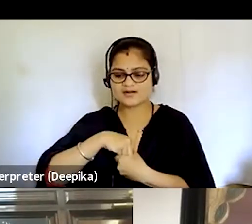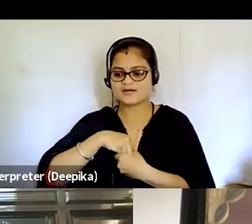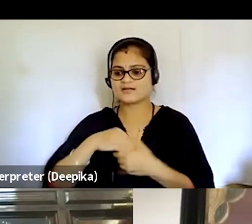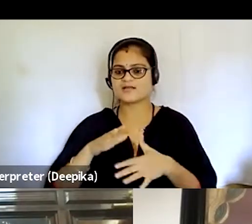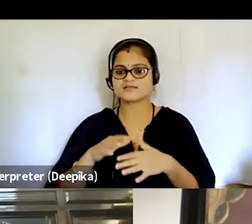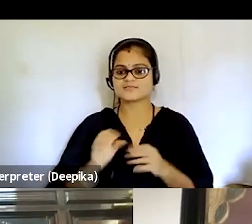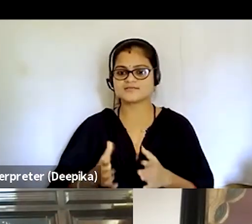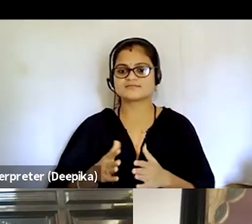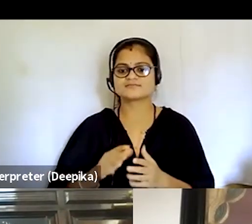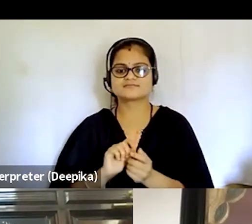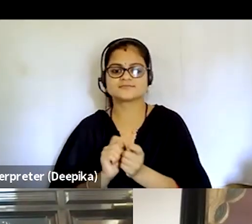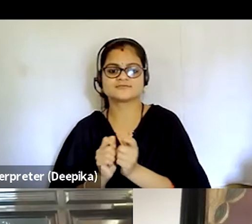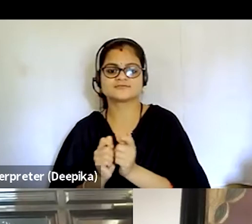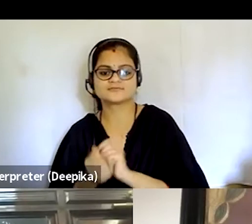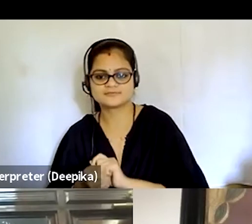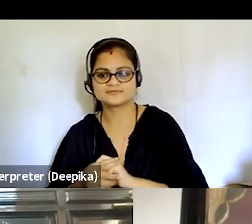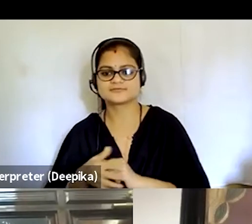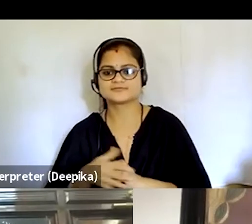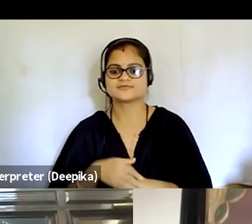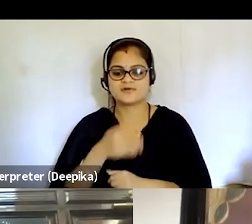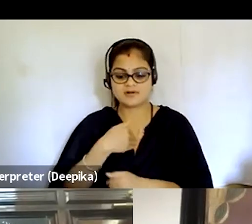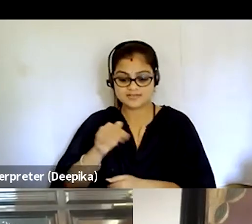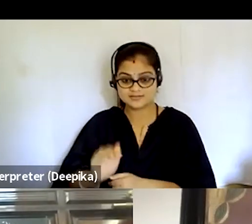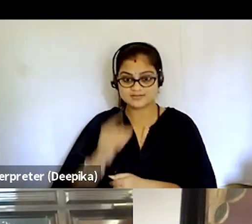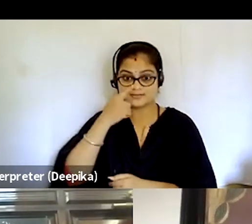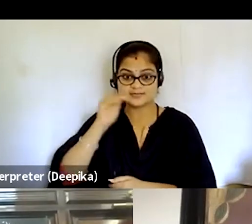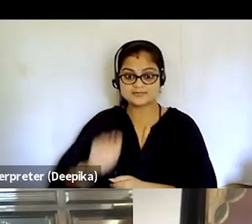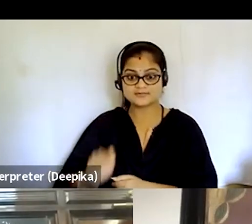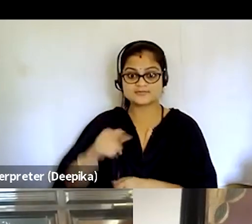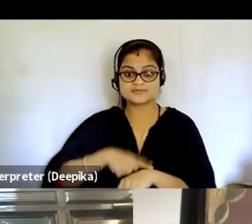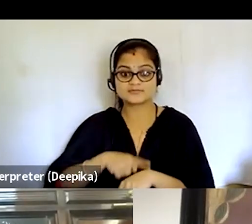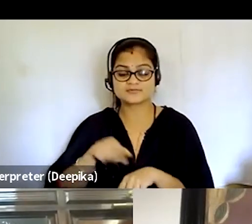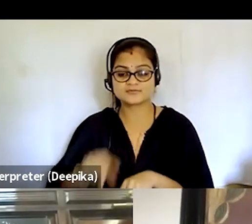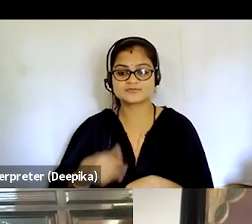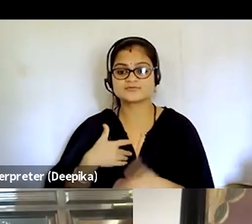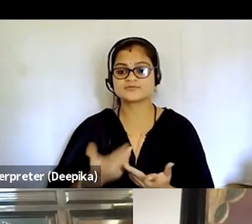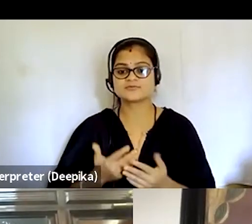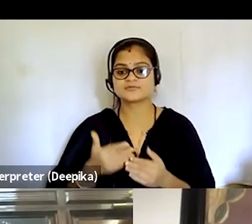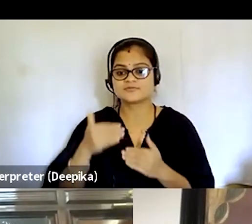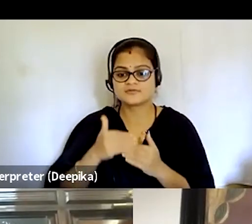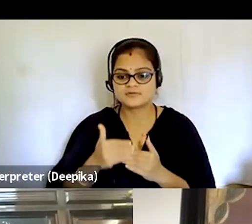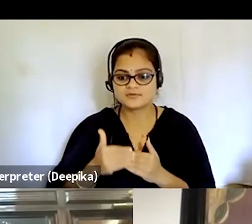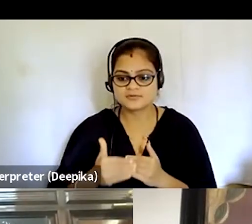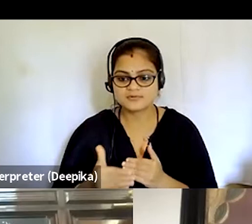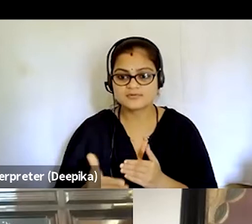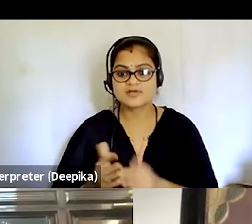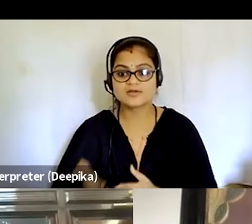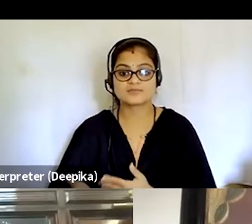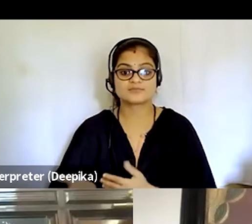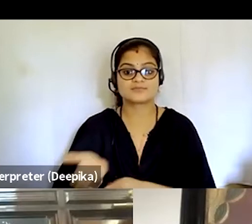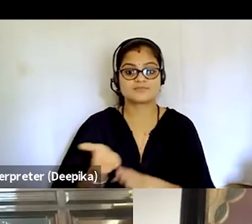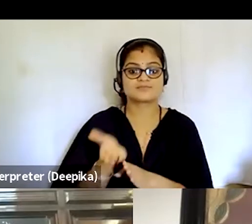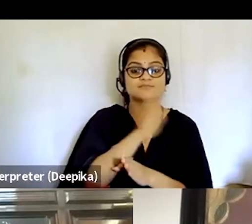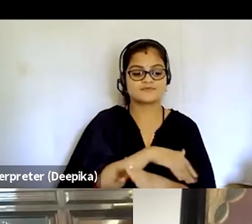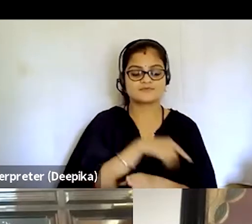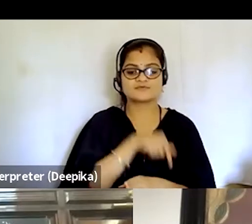So I was singing from the time I was a little girl. So it was very logical that I would start performing at some point. But before that, I actually